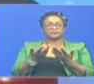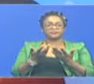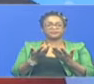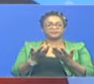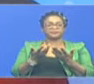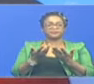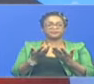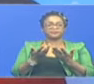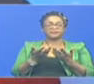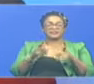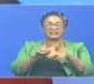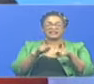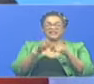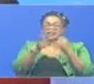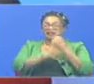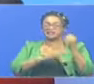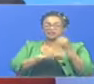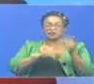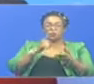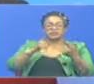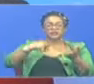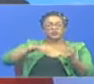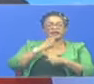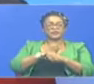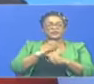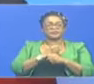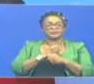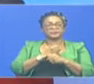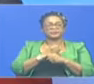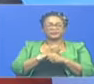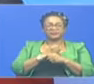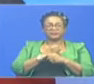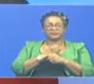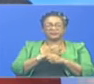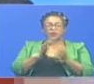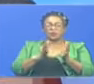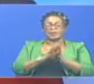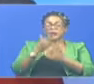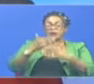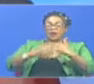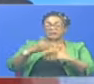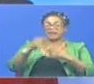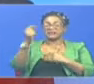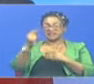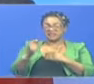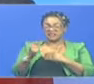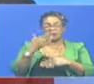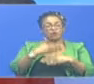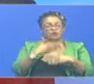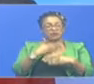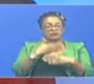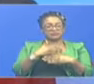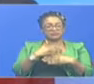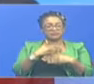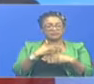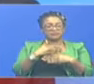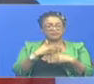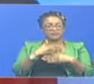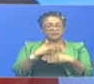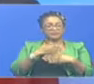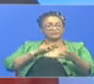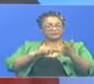as a country, what are we doing in terms of dealing with our neighbor Tanzania, at the Tanzanian border, given